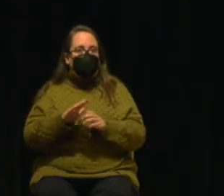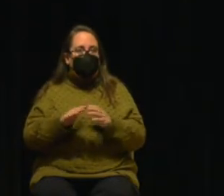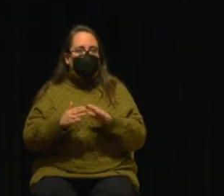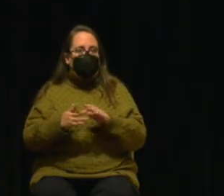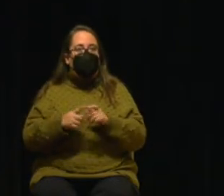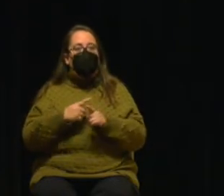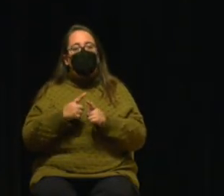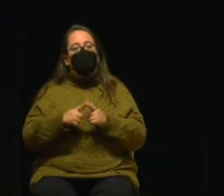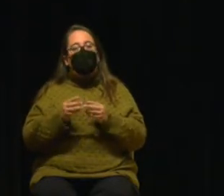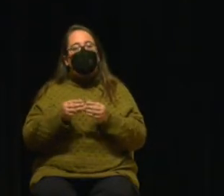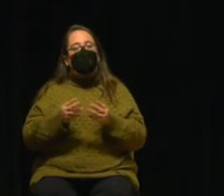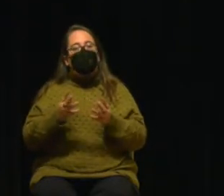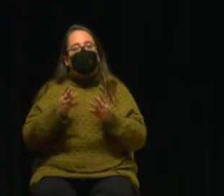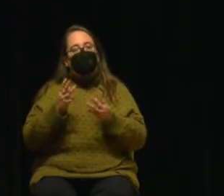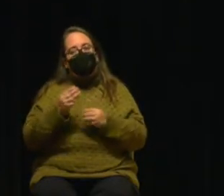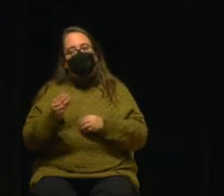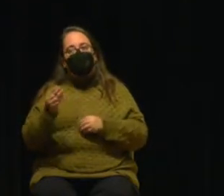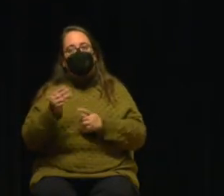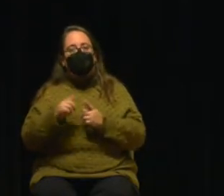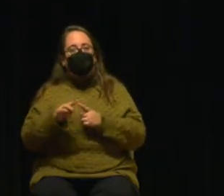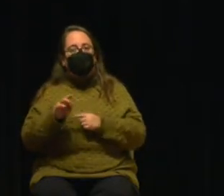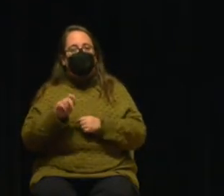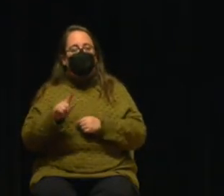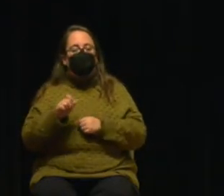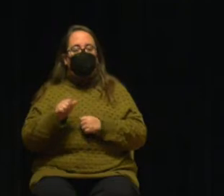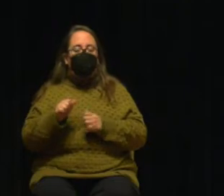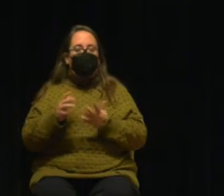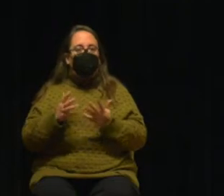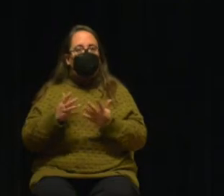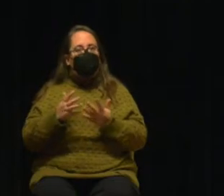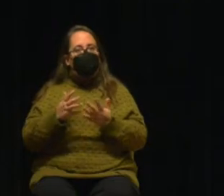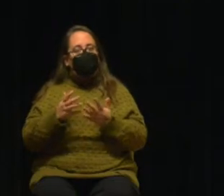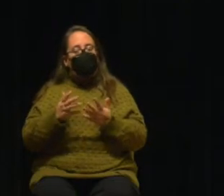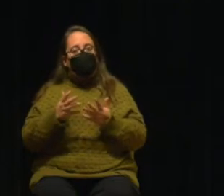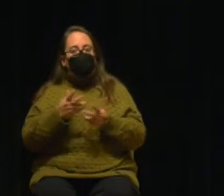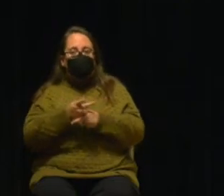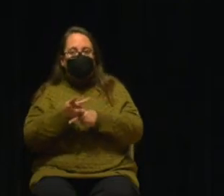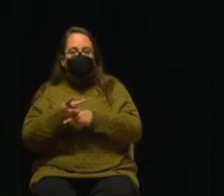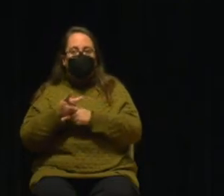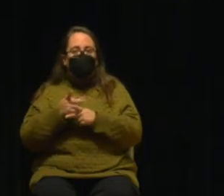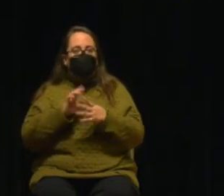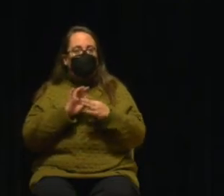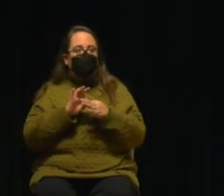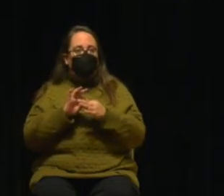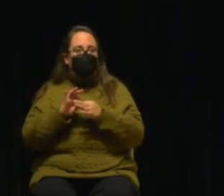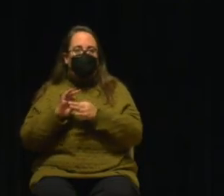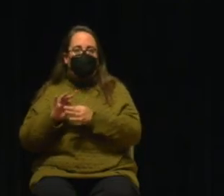would hand that information off to Still. So he cultivated these kinds of connections.